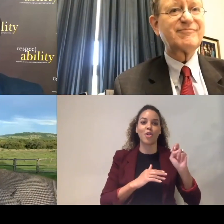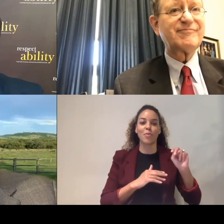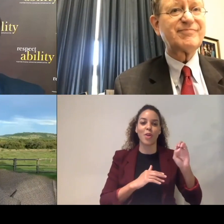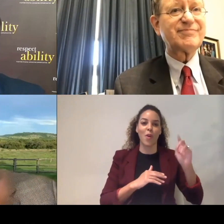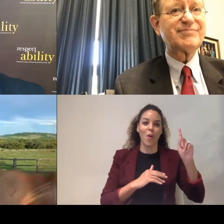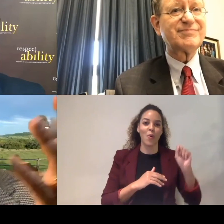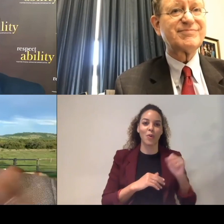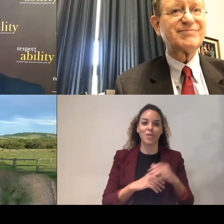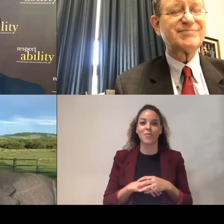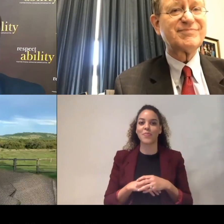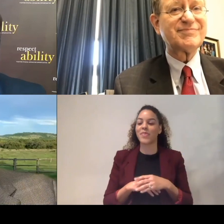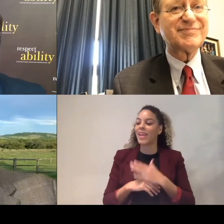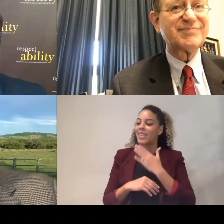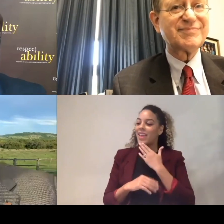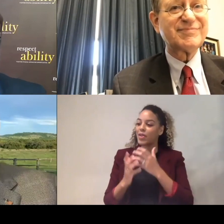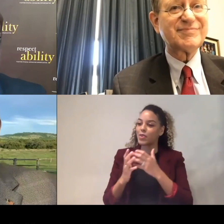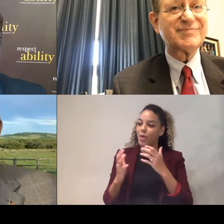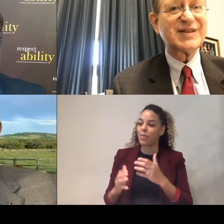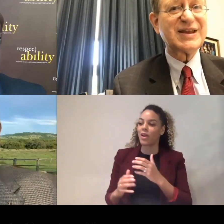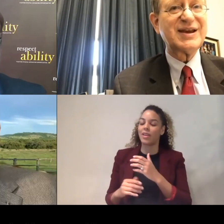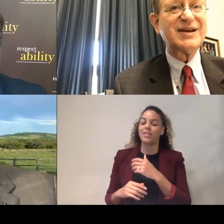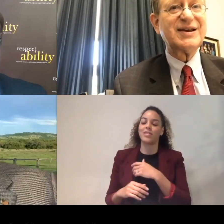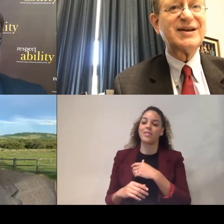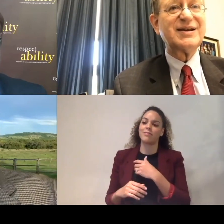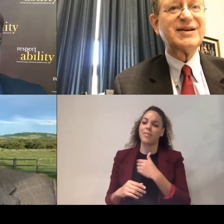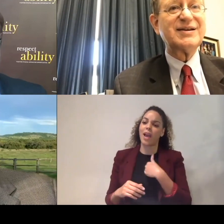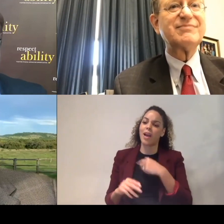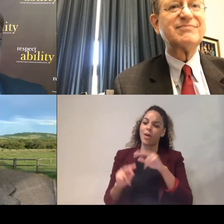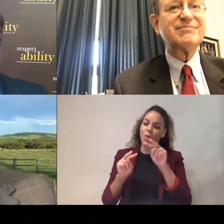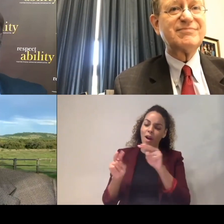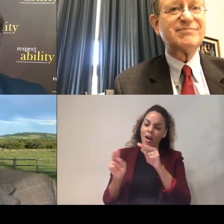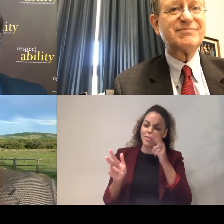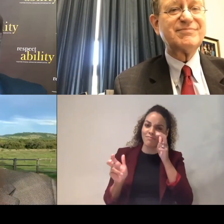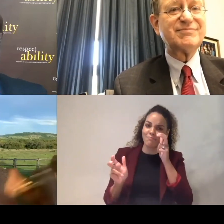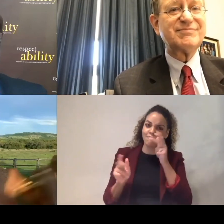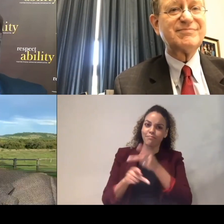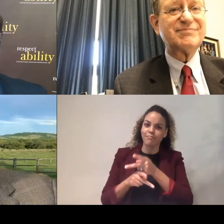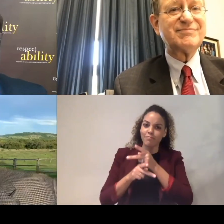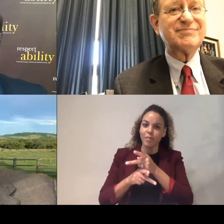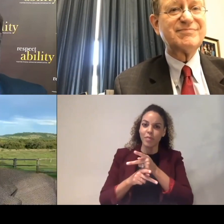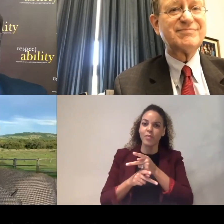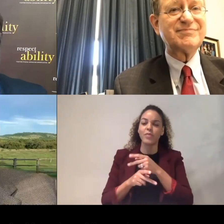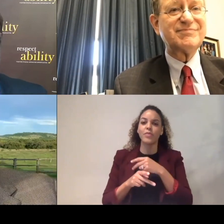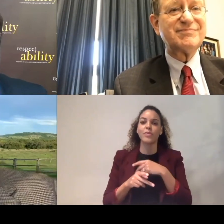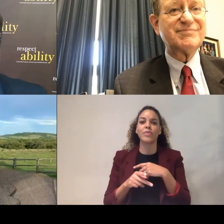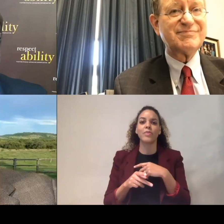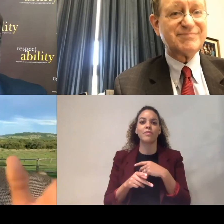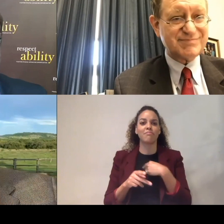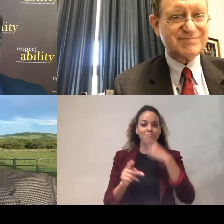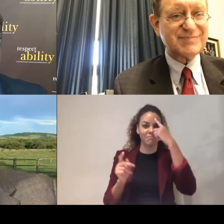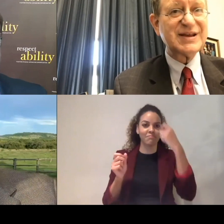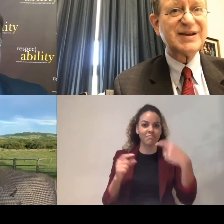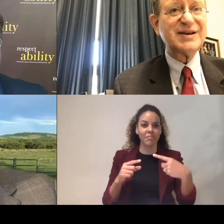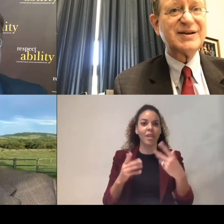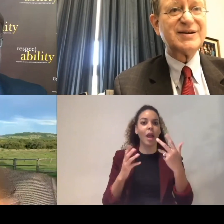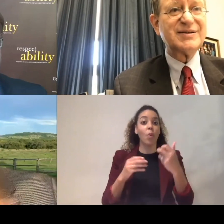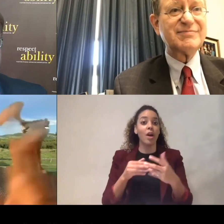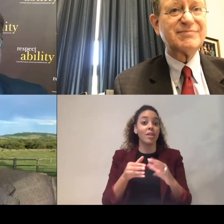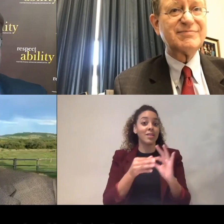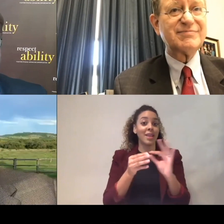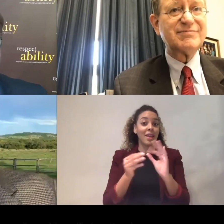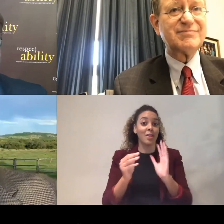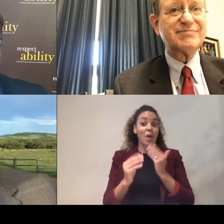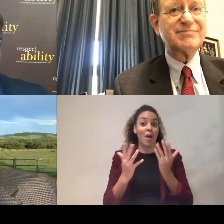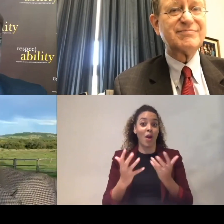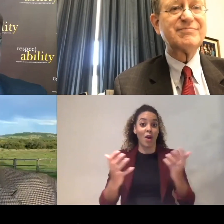I watched intently and listened. Thank you very much. I'm on with you. Thank you. I want to say to our listeners, and we have several